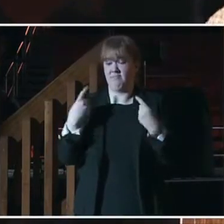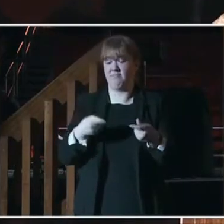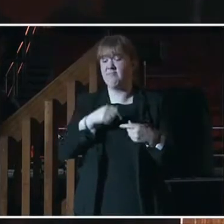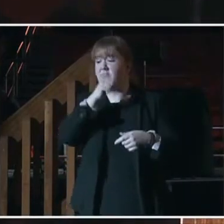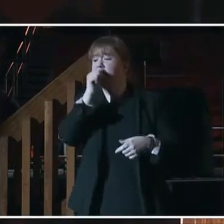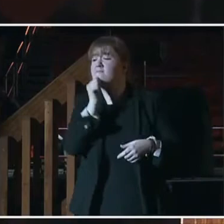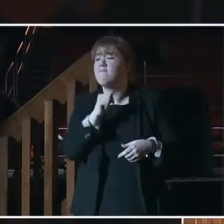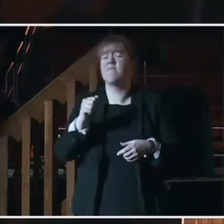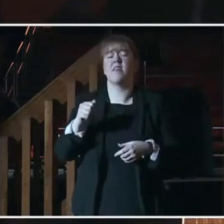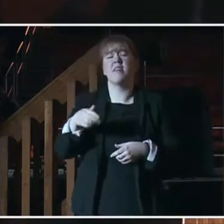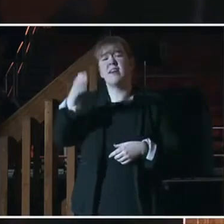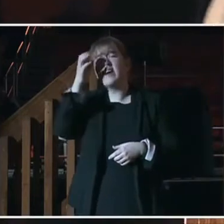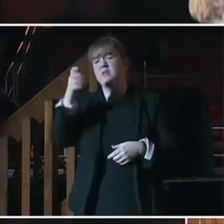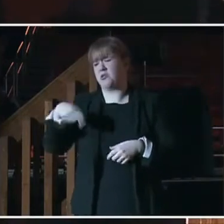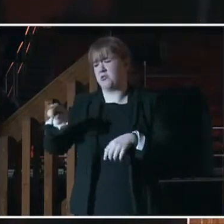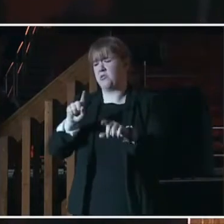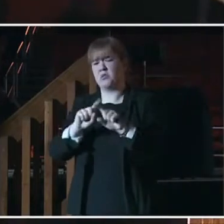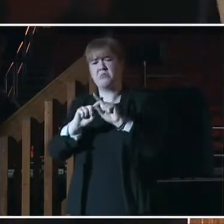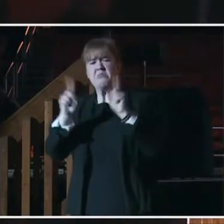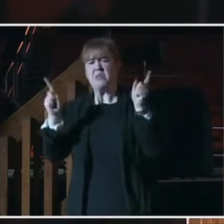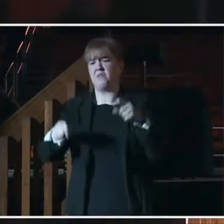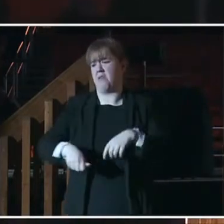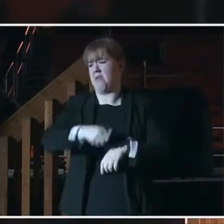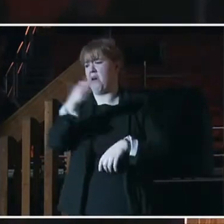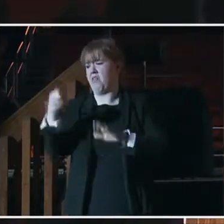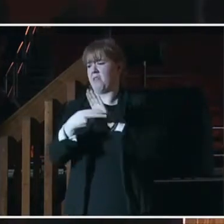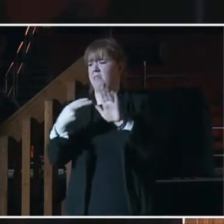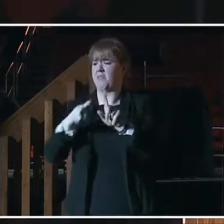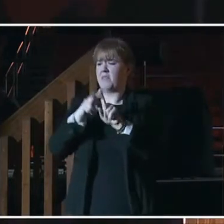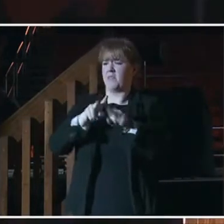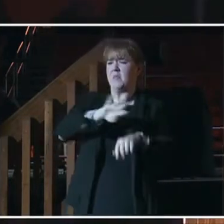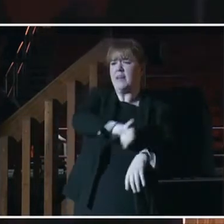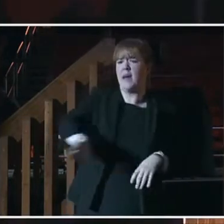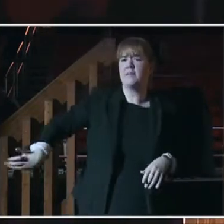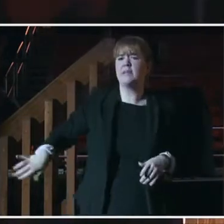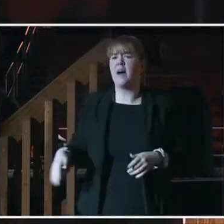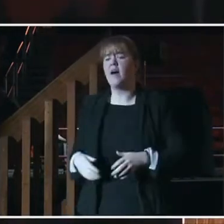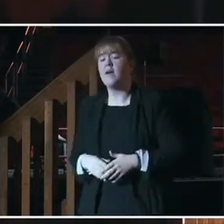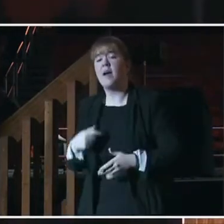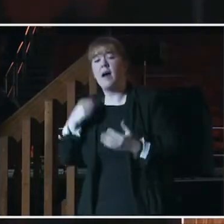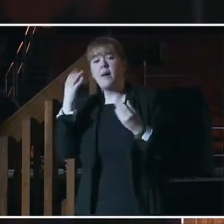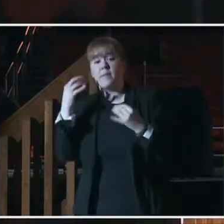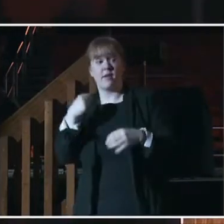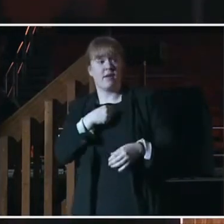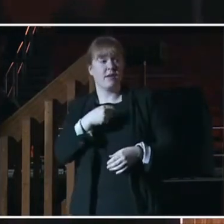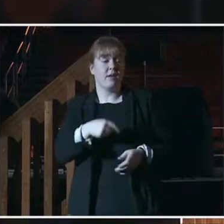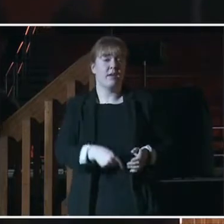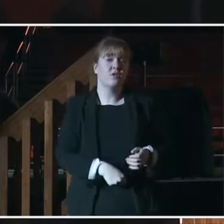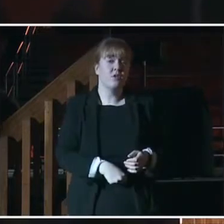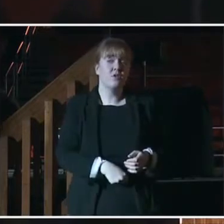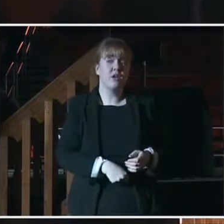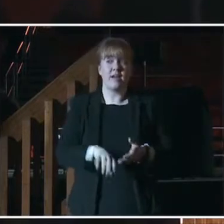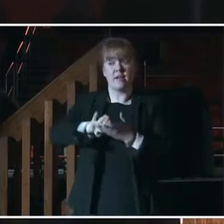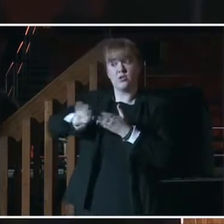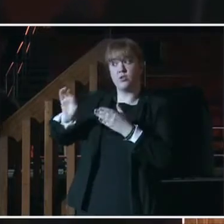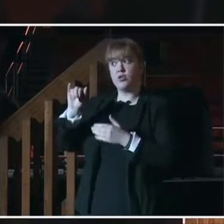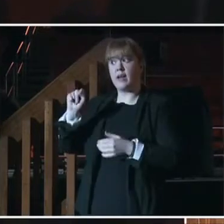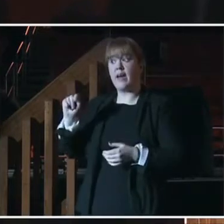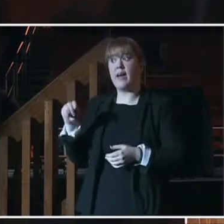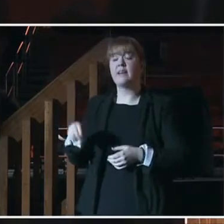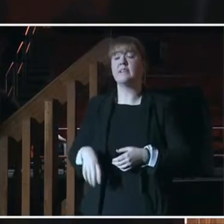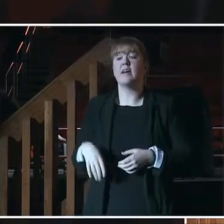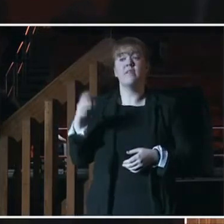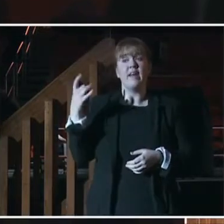that you were too different, you were too other, so you need to be kept out. I'm thinking about the Chinese Exclusion Act of